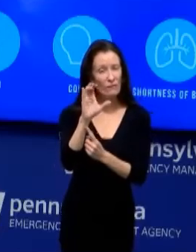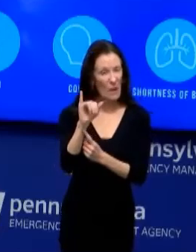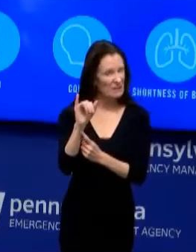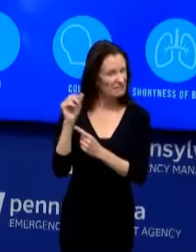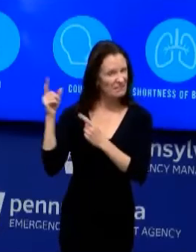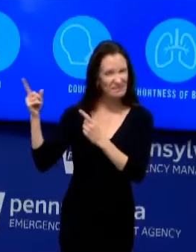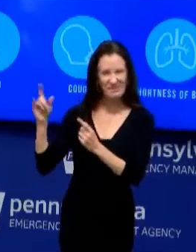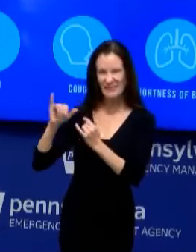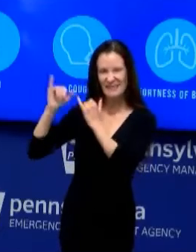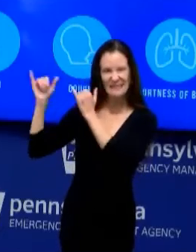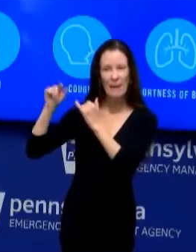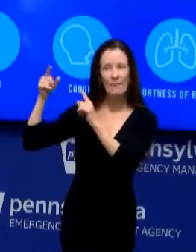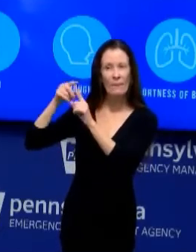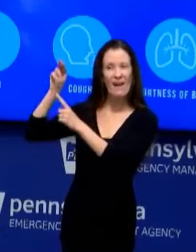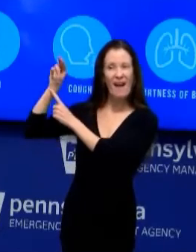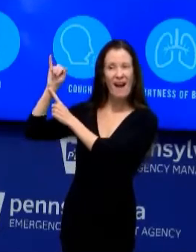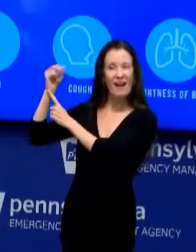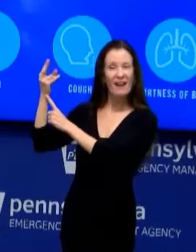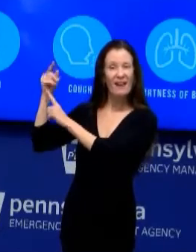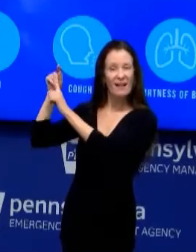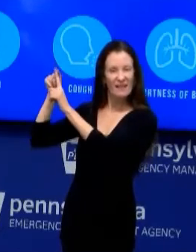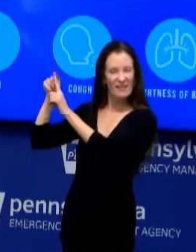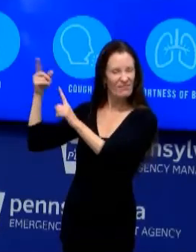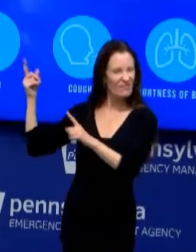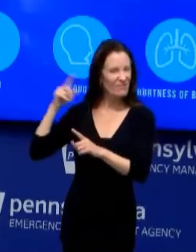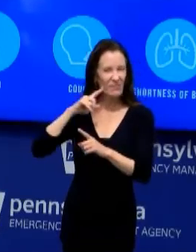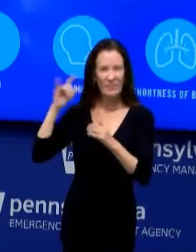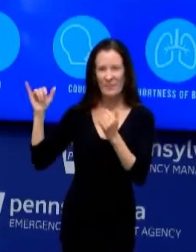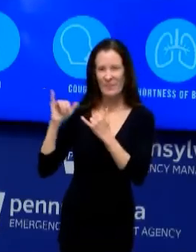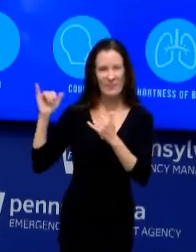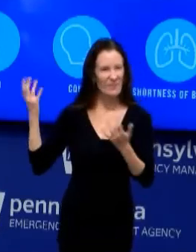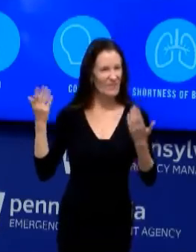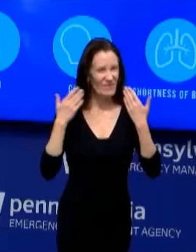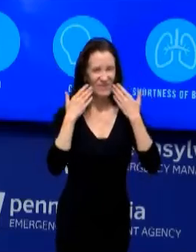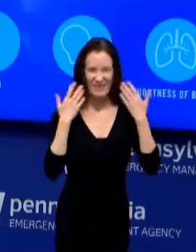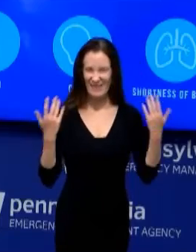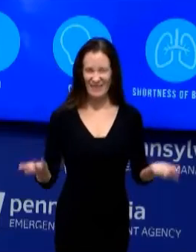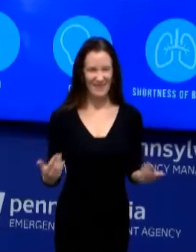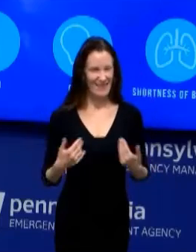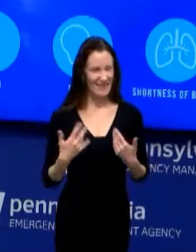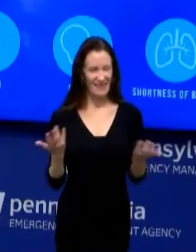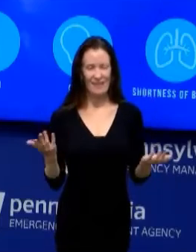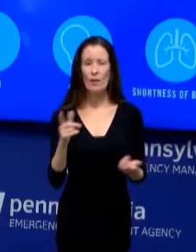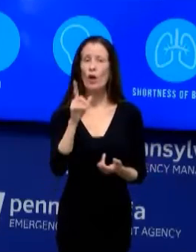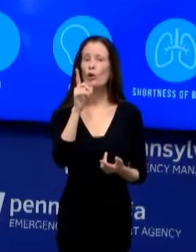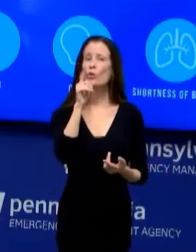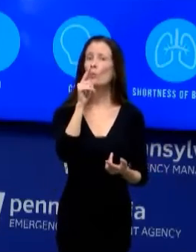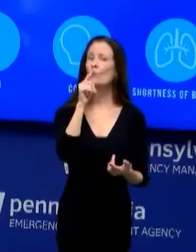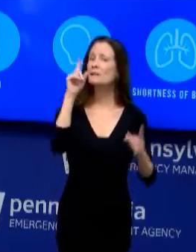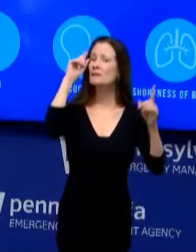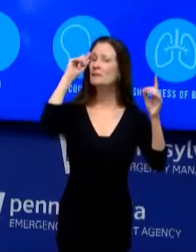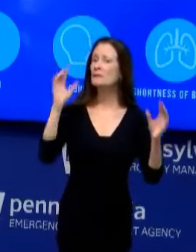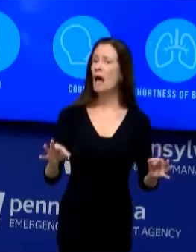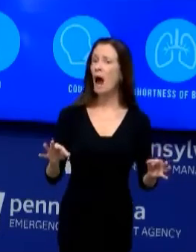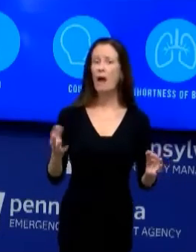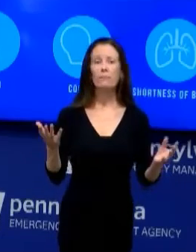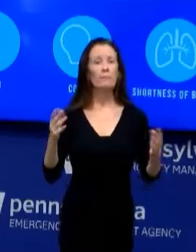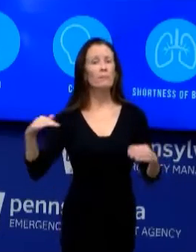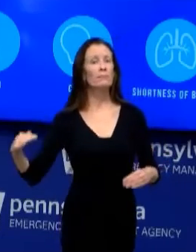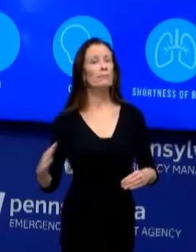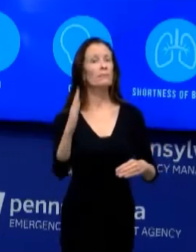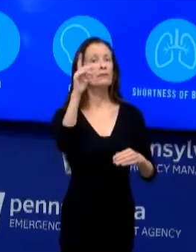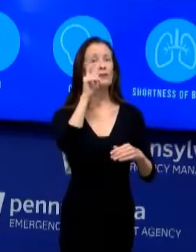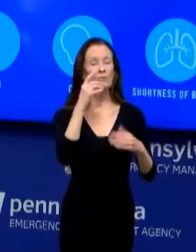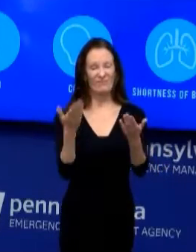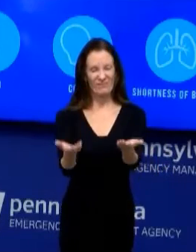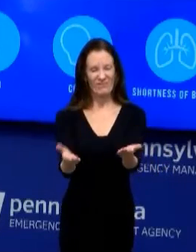at various models. I'll be looking forward to the new University of Pittsburgh School of Public Health model next week. There's a University of Washington model that